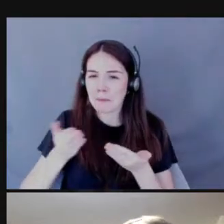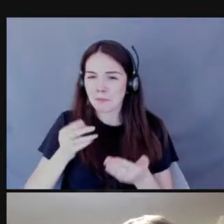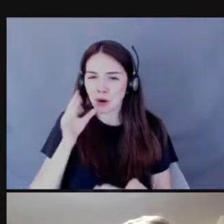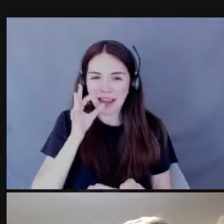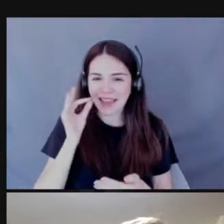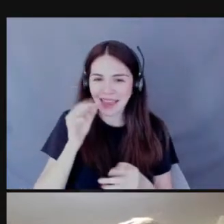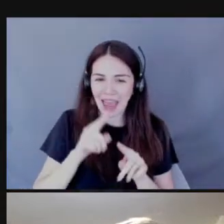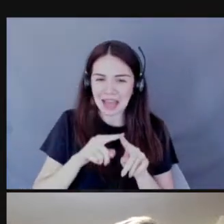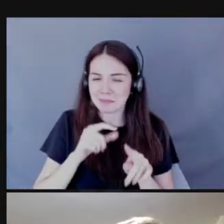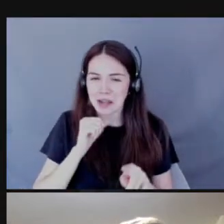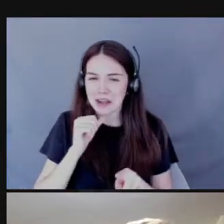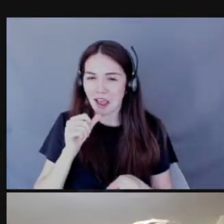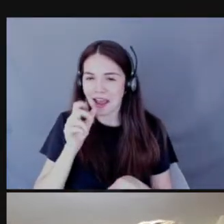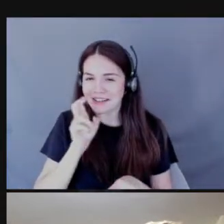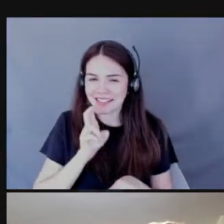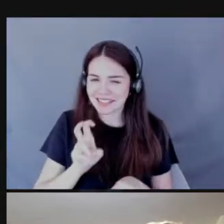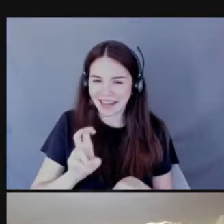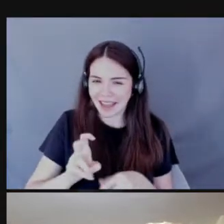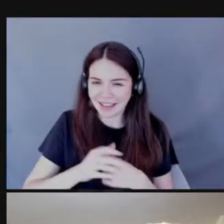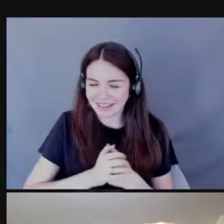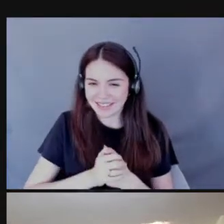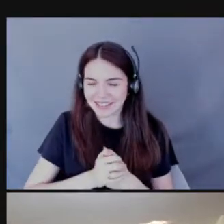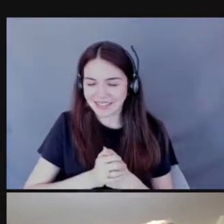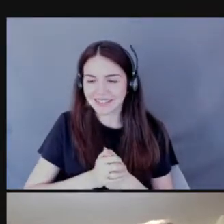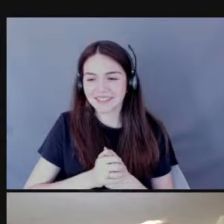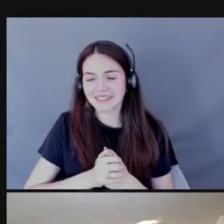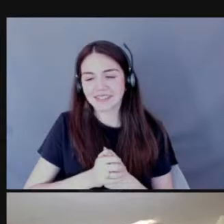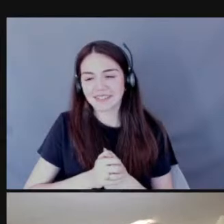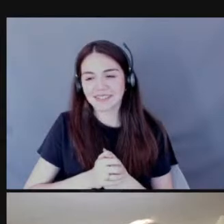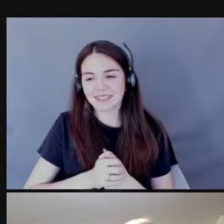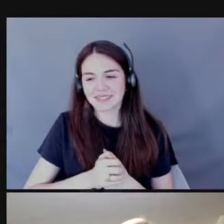not pythons or snakes or whatever.